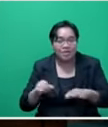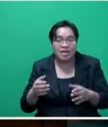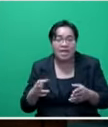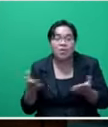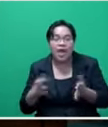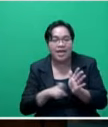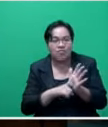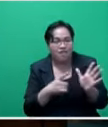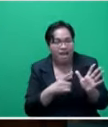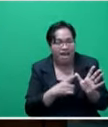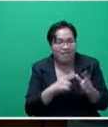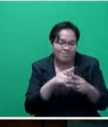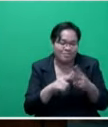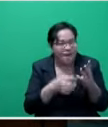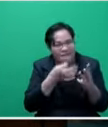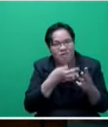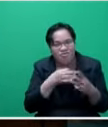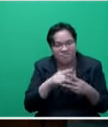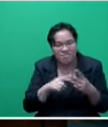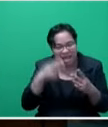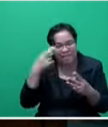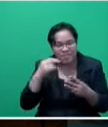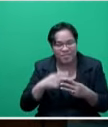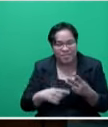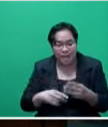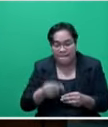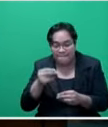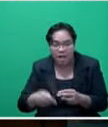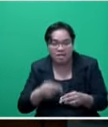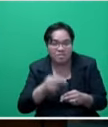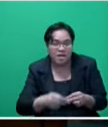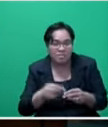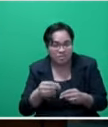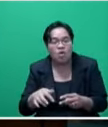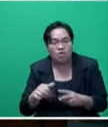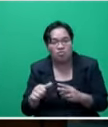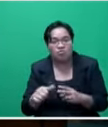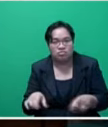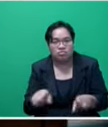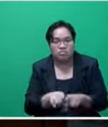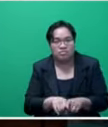in Ram, to name a few. Planting of vetiver grass in these areas were also carried out.